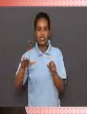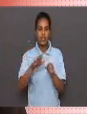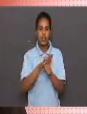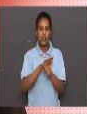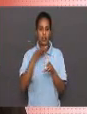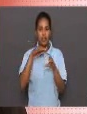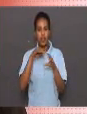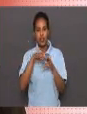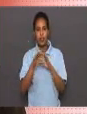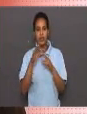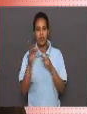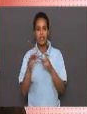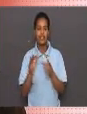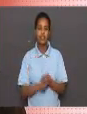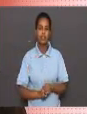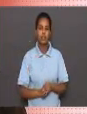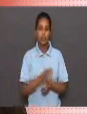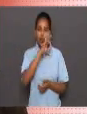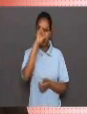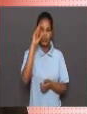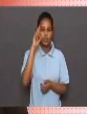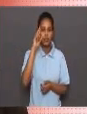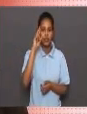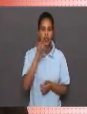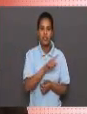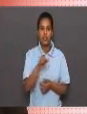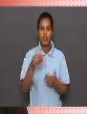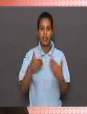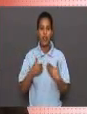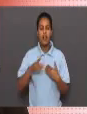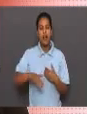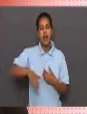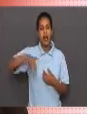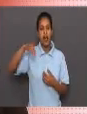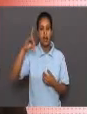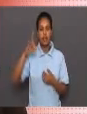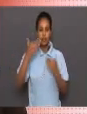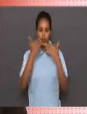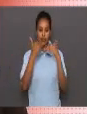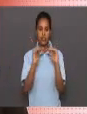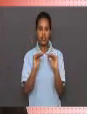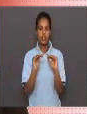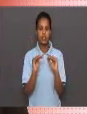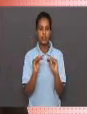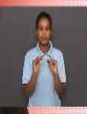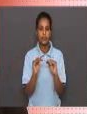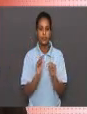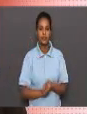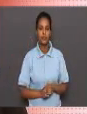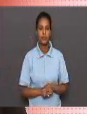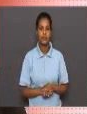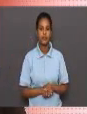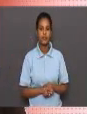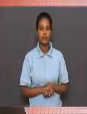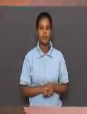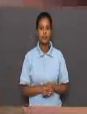are discharged in preference because they have a higher concentration.